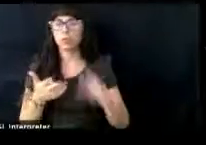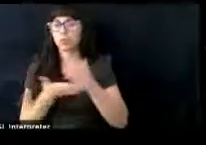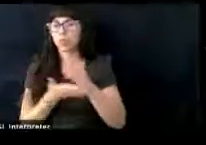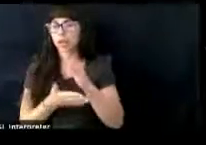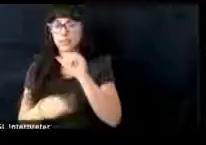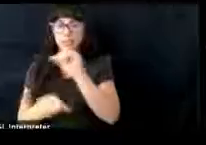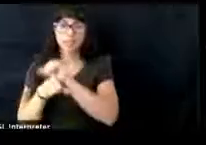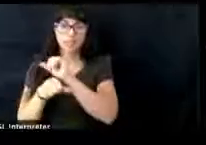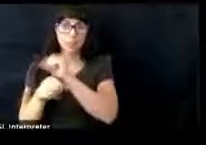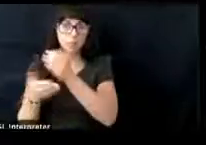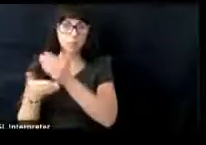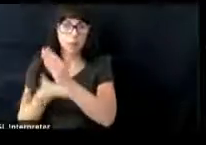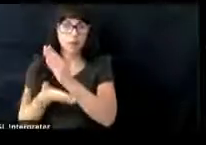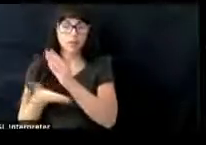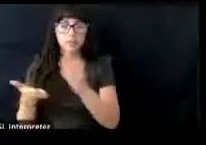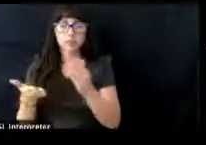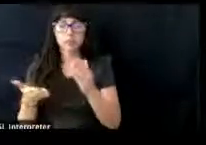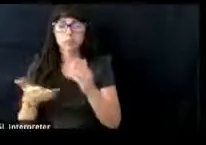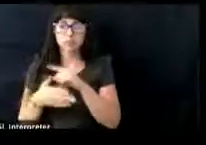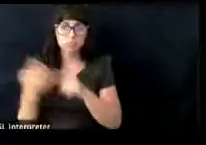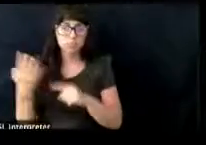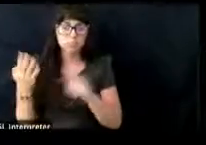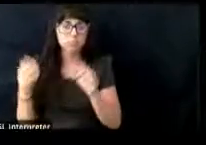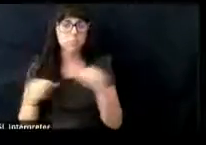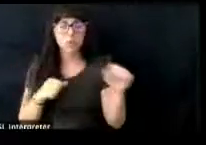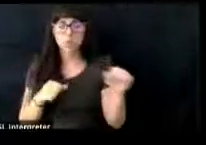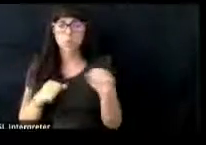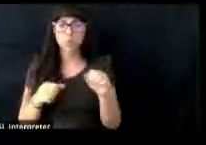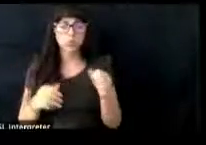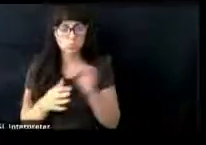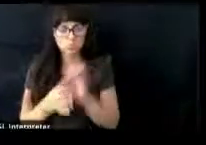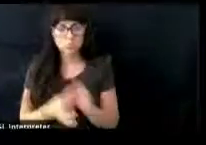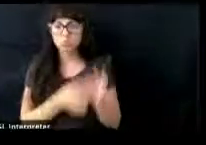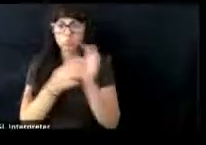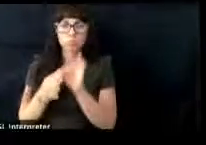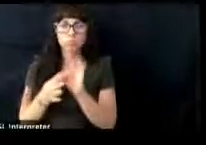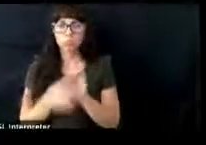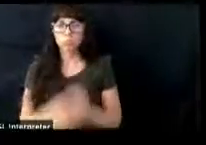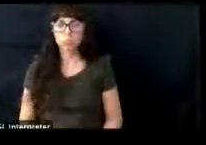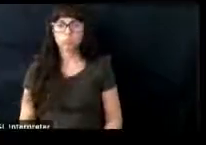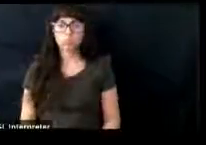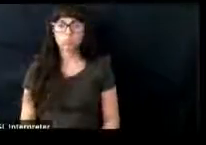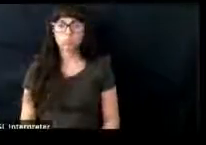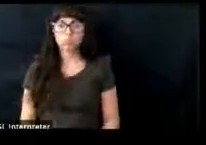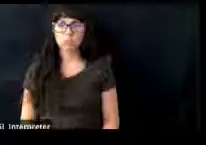and to be able to have that unity.